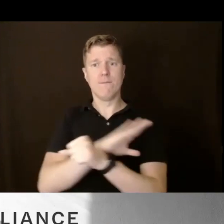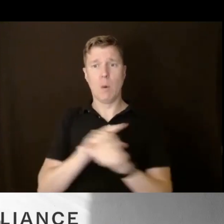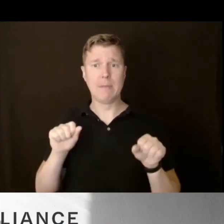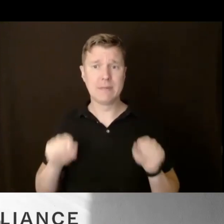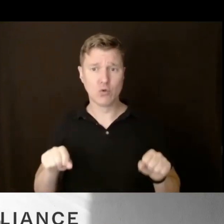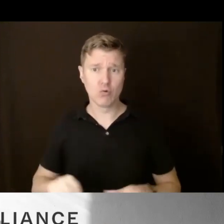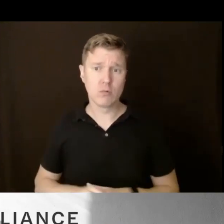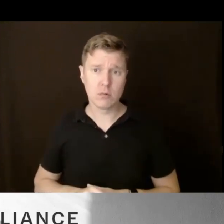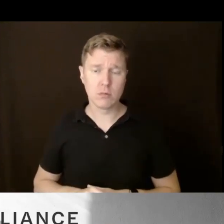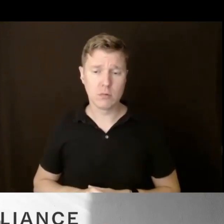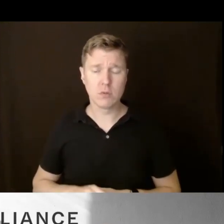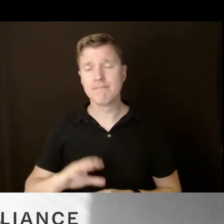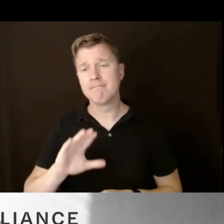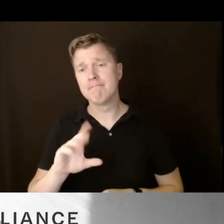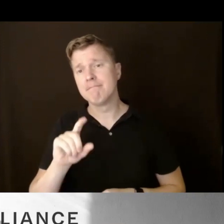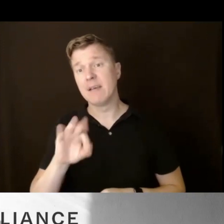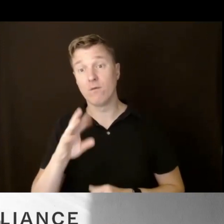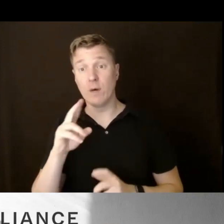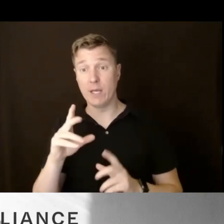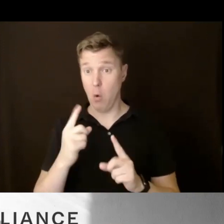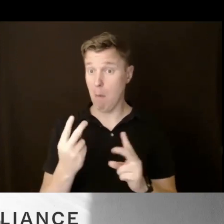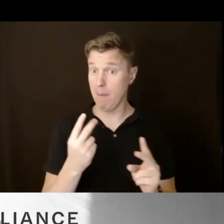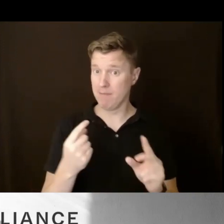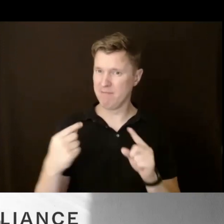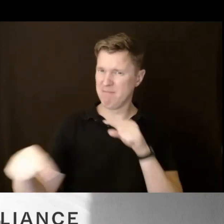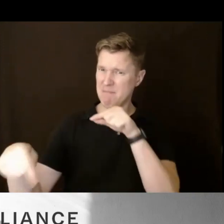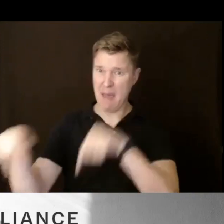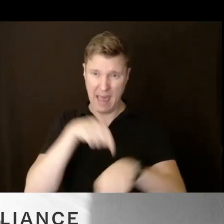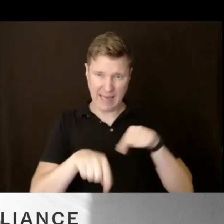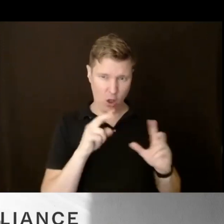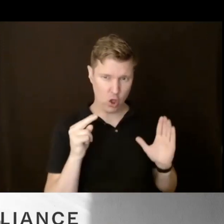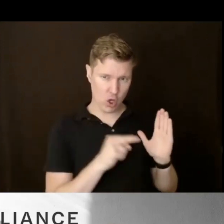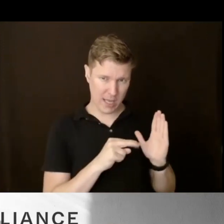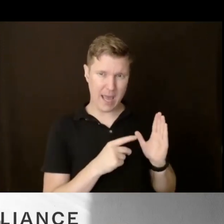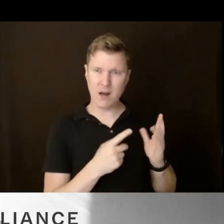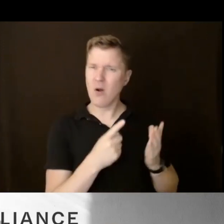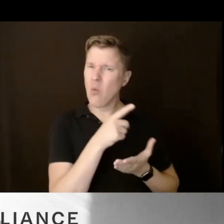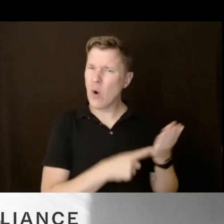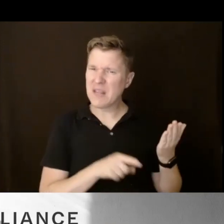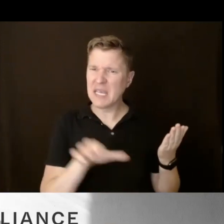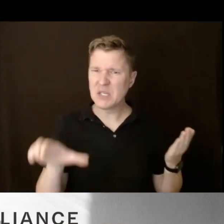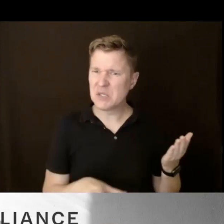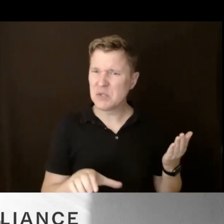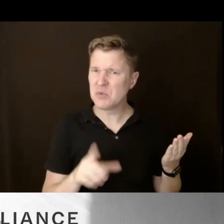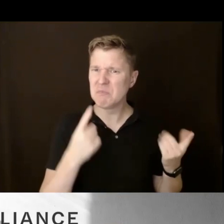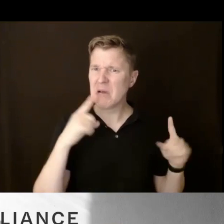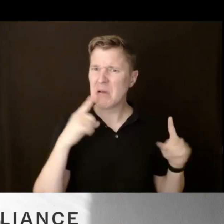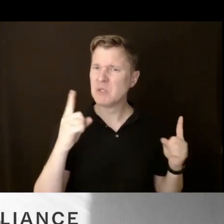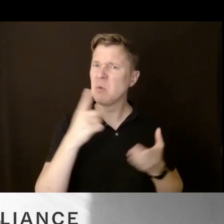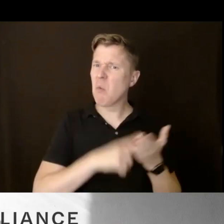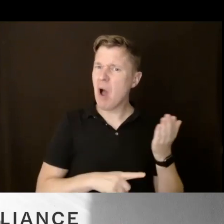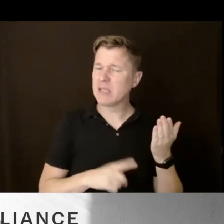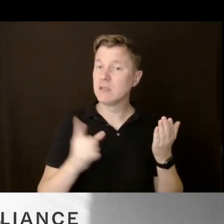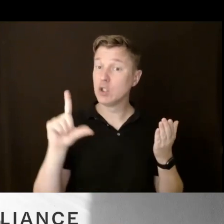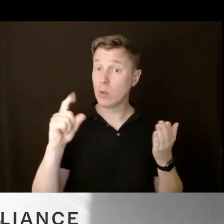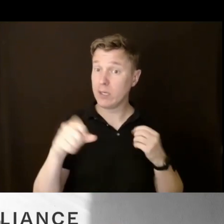look at, go back and look at what did Reliance accomplish, 20 years from now, if we could go back and look